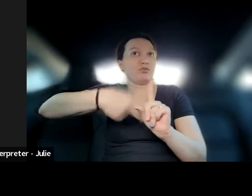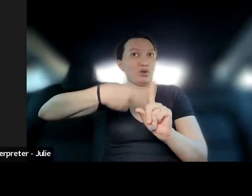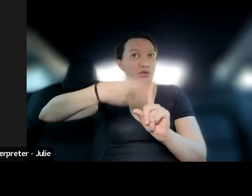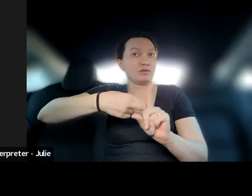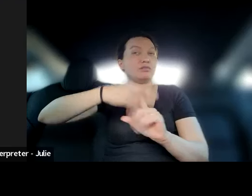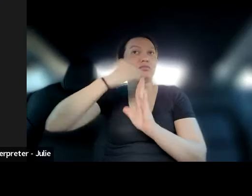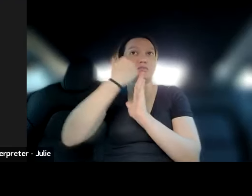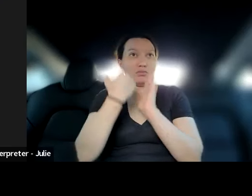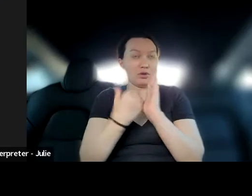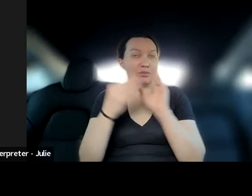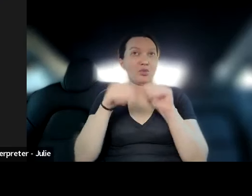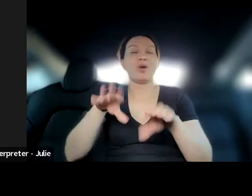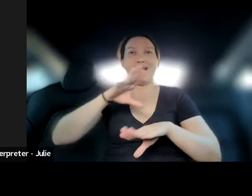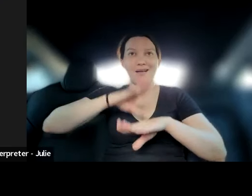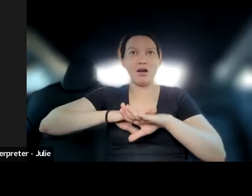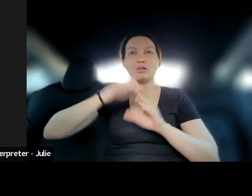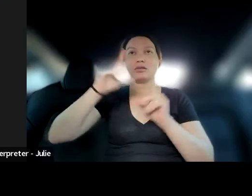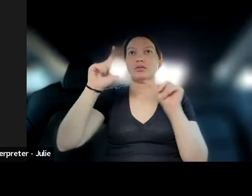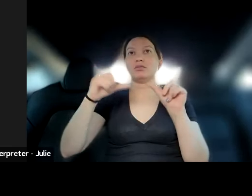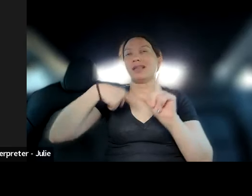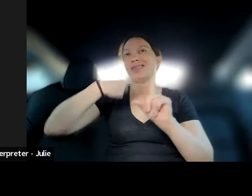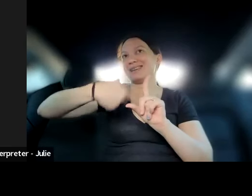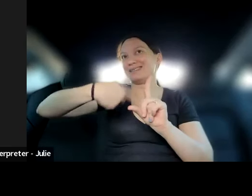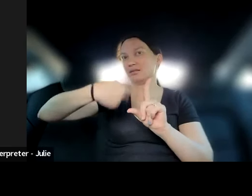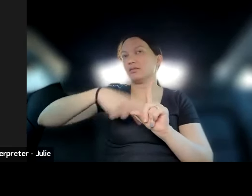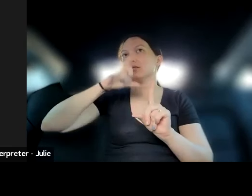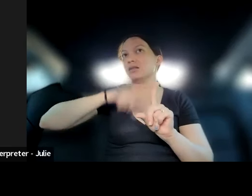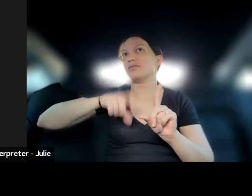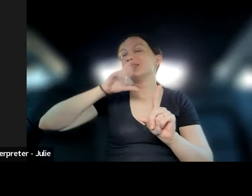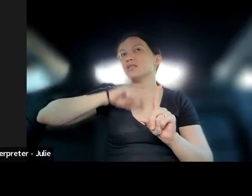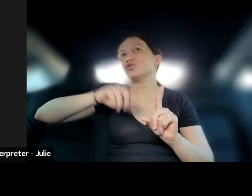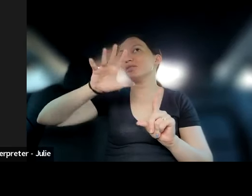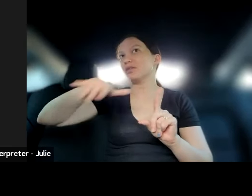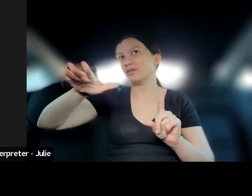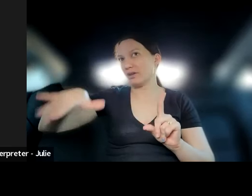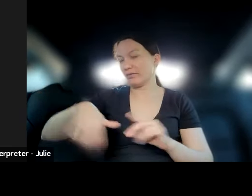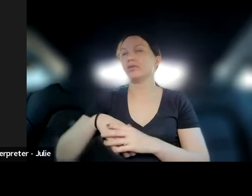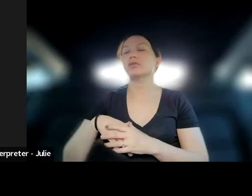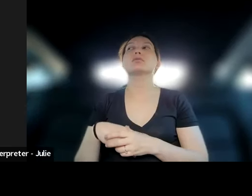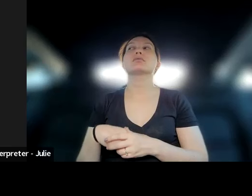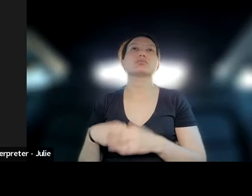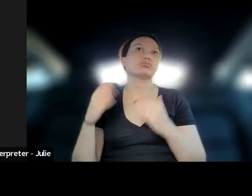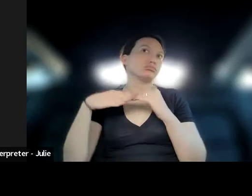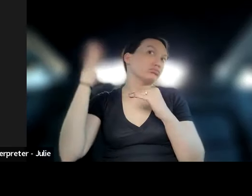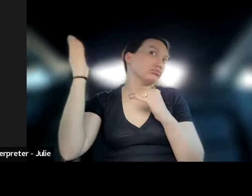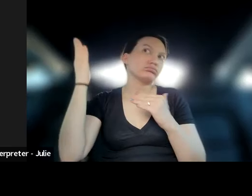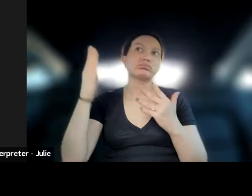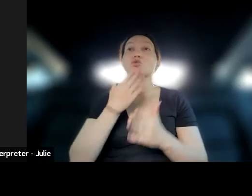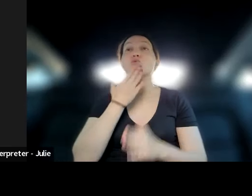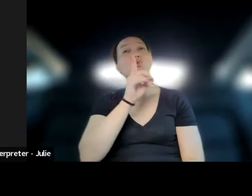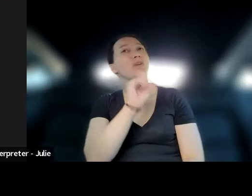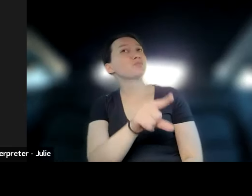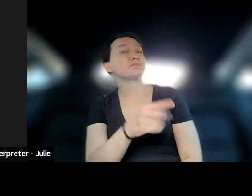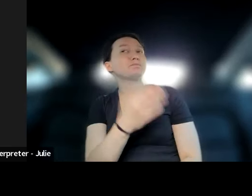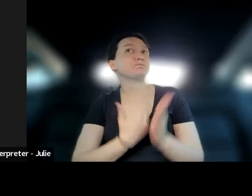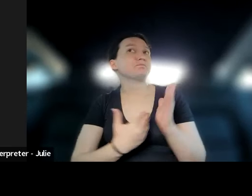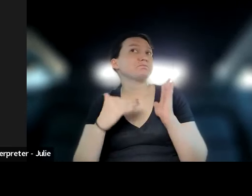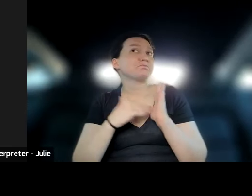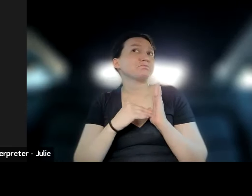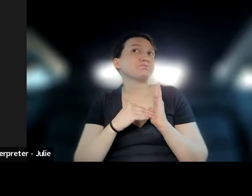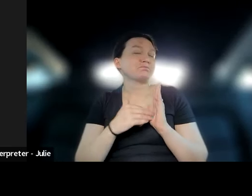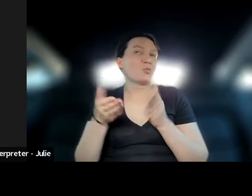So whoever's on the lease would need to be 55 plus. But it's a great question. Again, we will